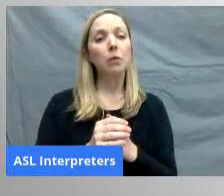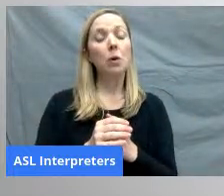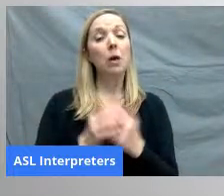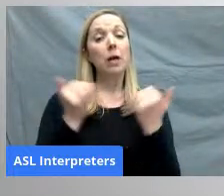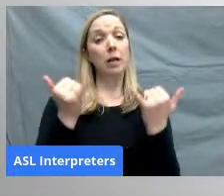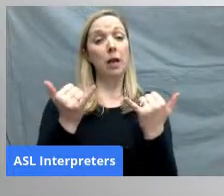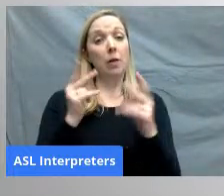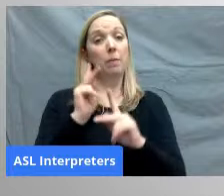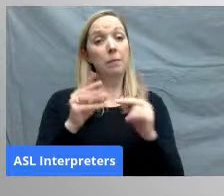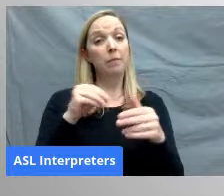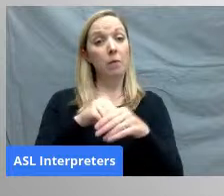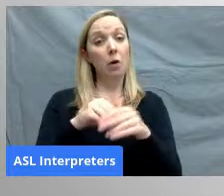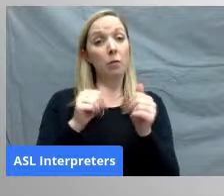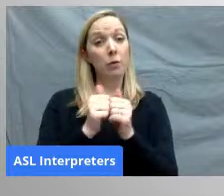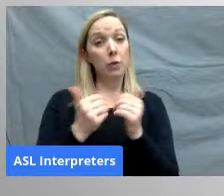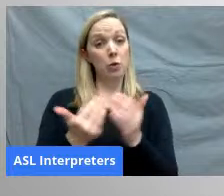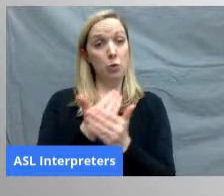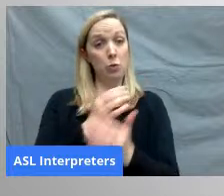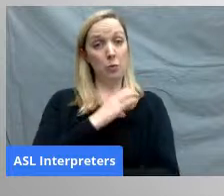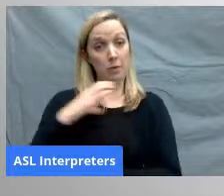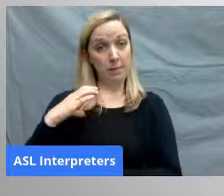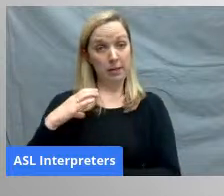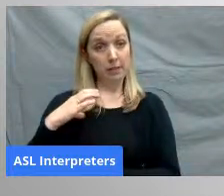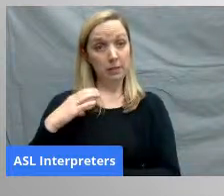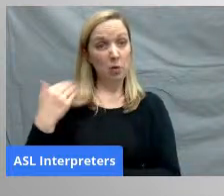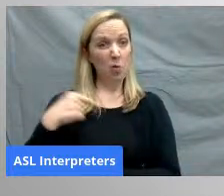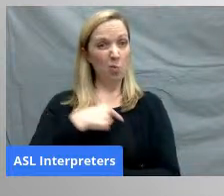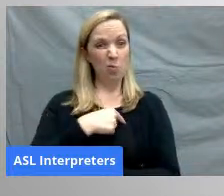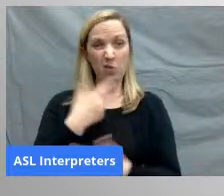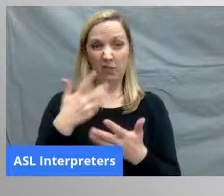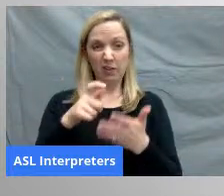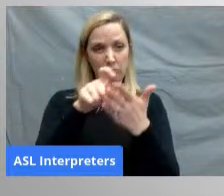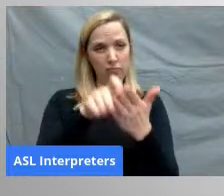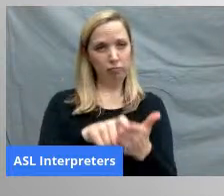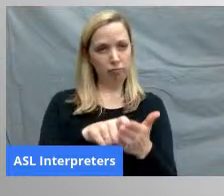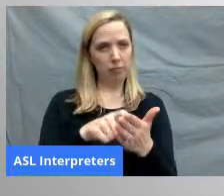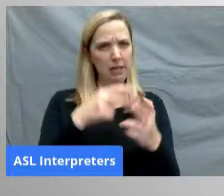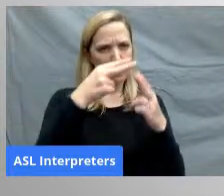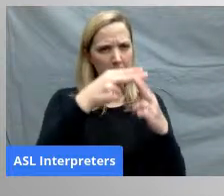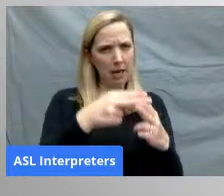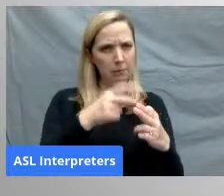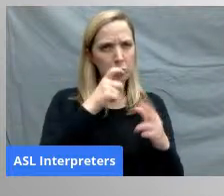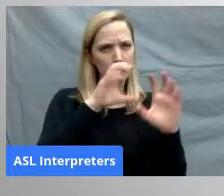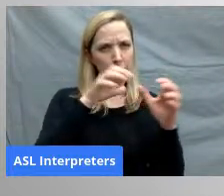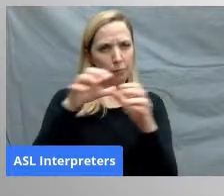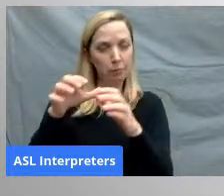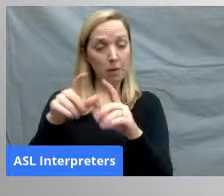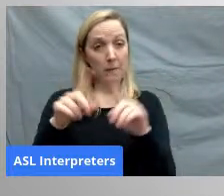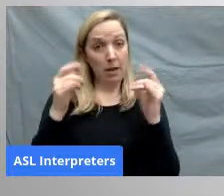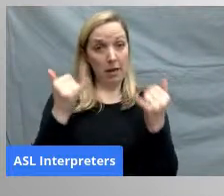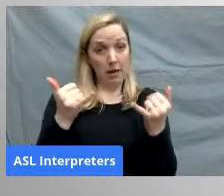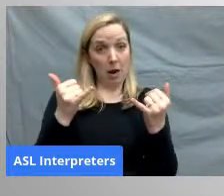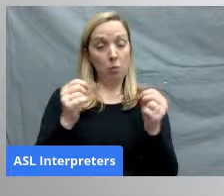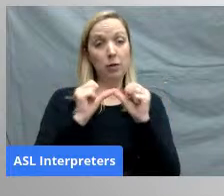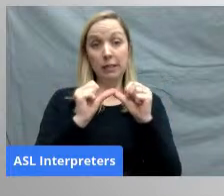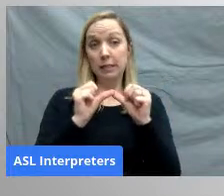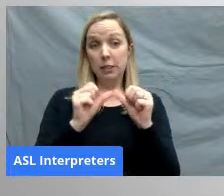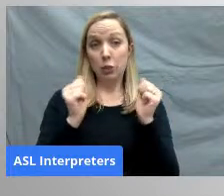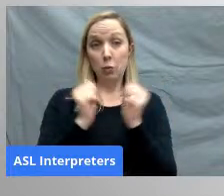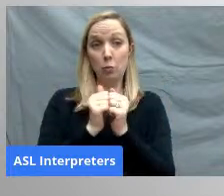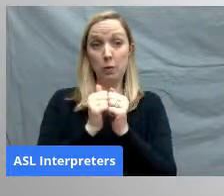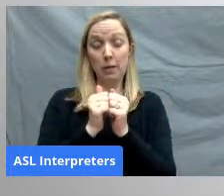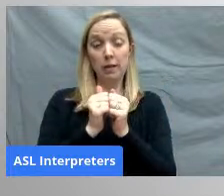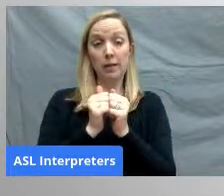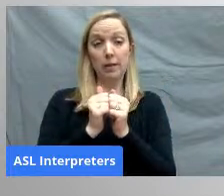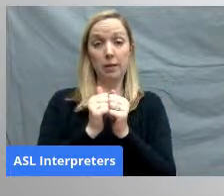those committees. We have a draft of that, but at this current time, we are going to remain on the committees that we are a part of. At